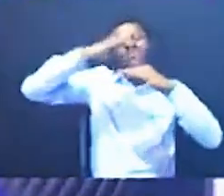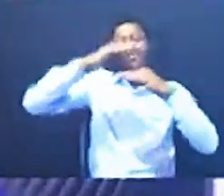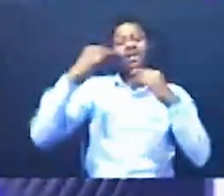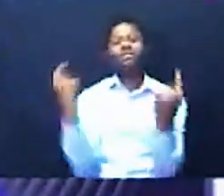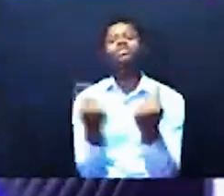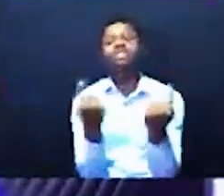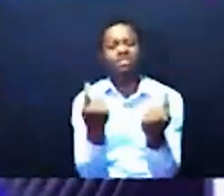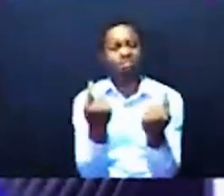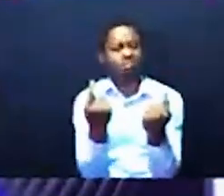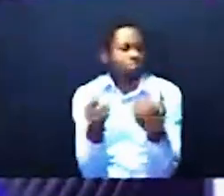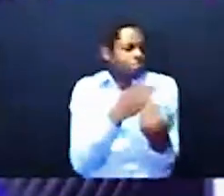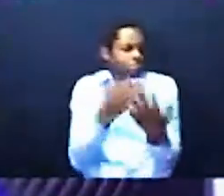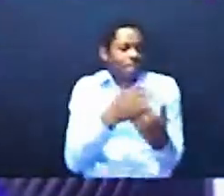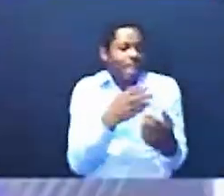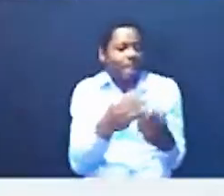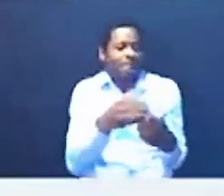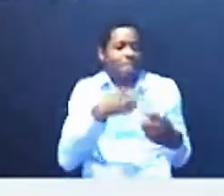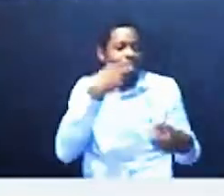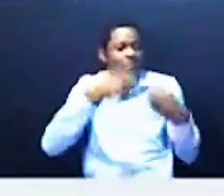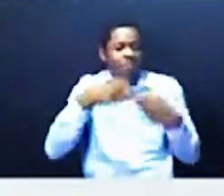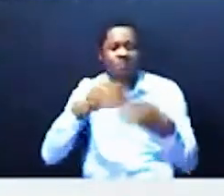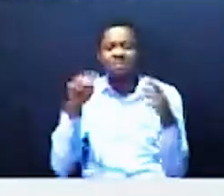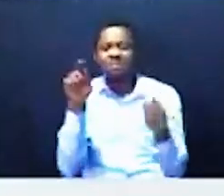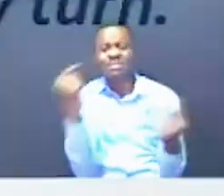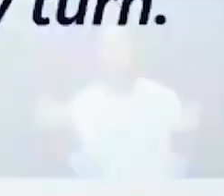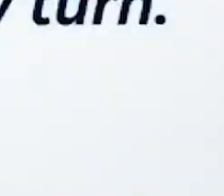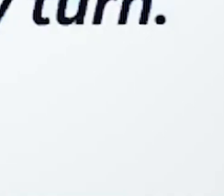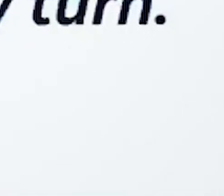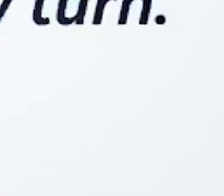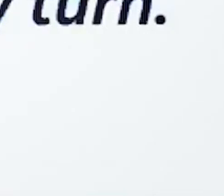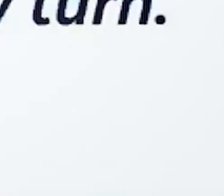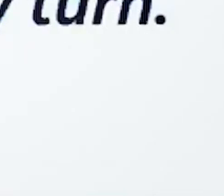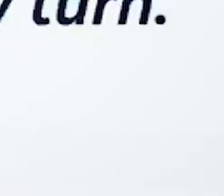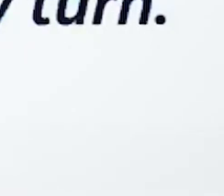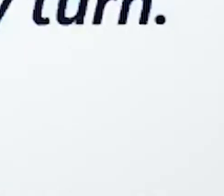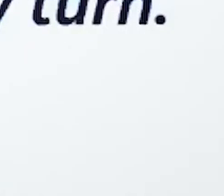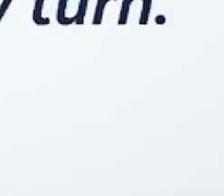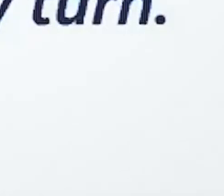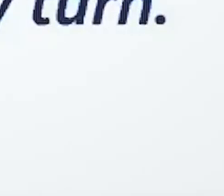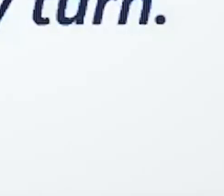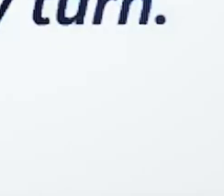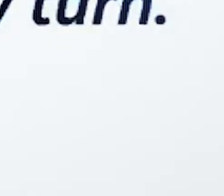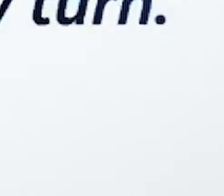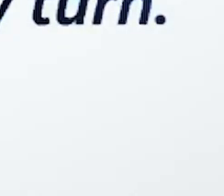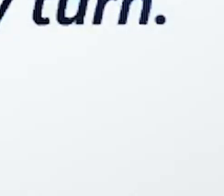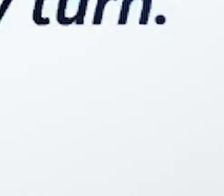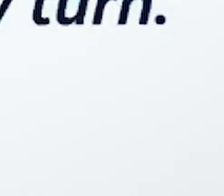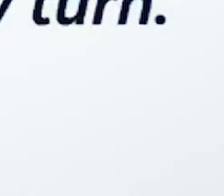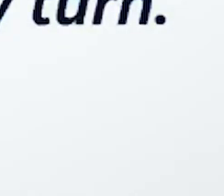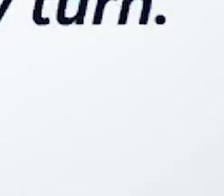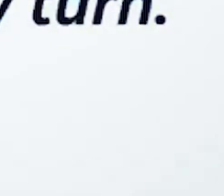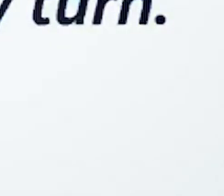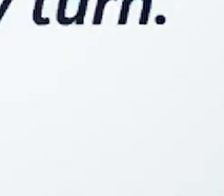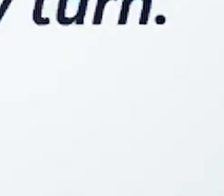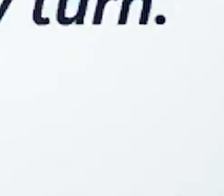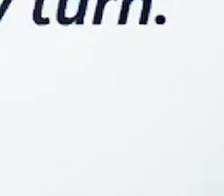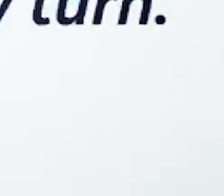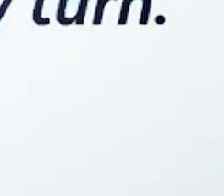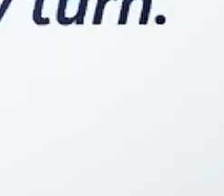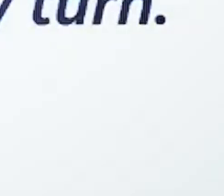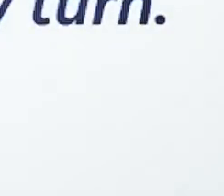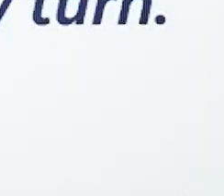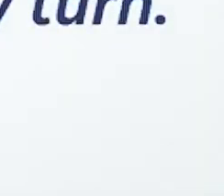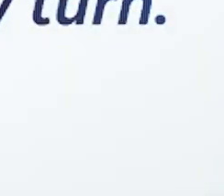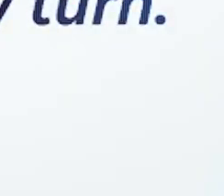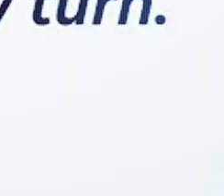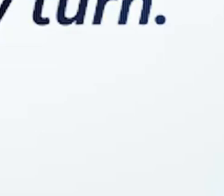the offenses of in this perverse generation. Na ojina nyamia semso ashe yinkran se owi ase how ne